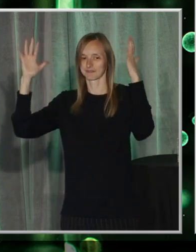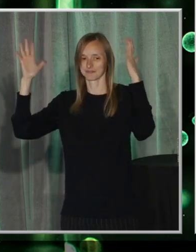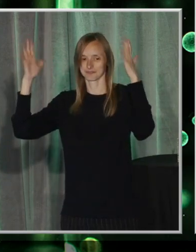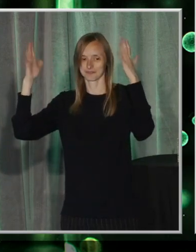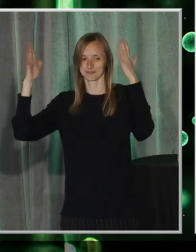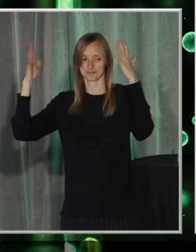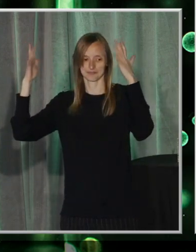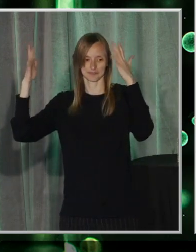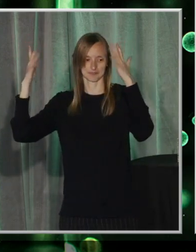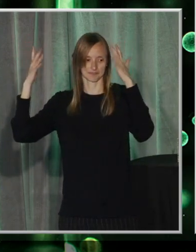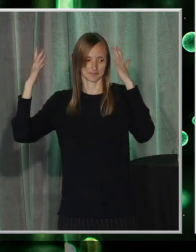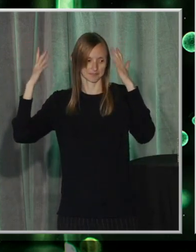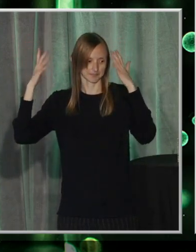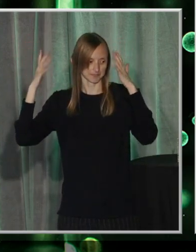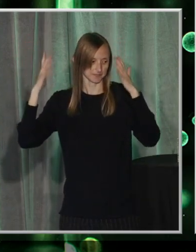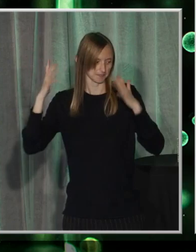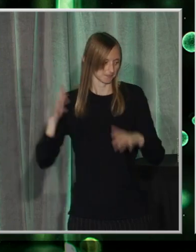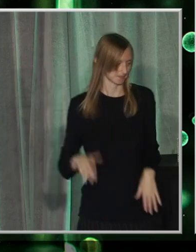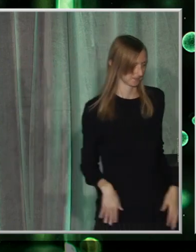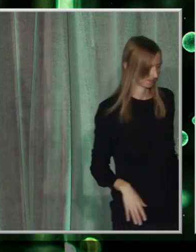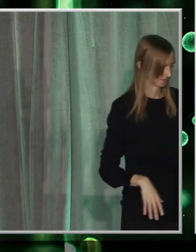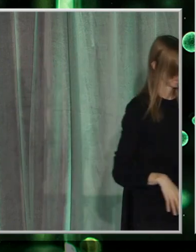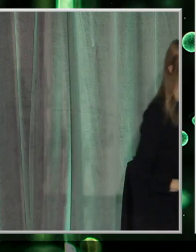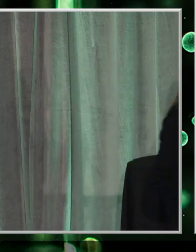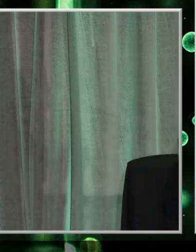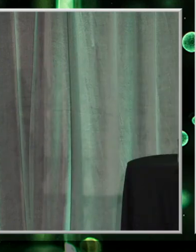applause. You're welcome.